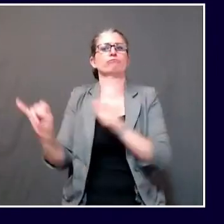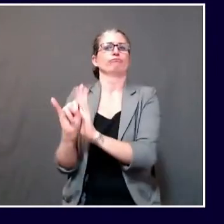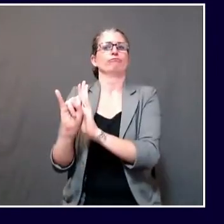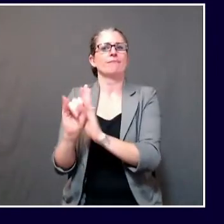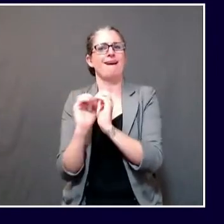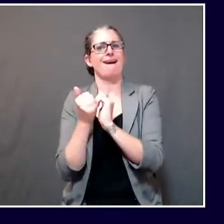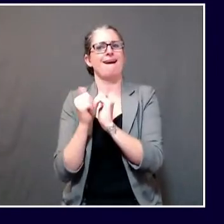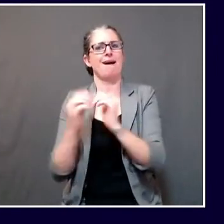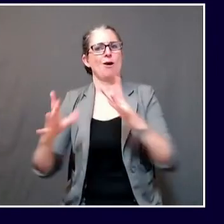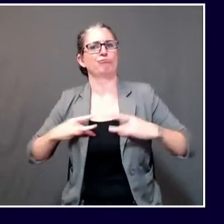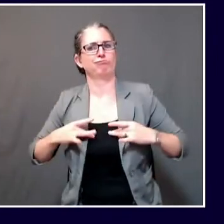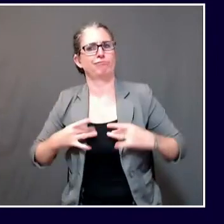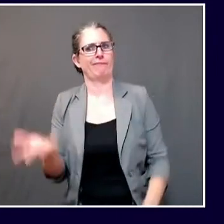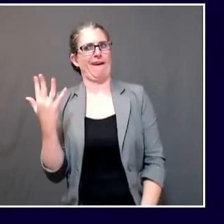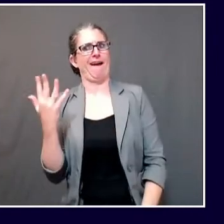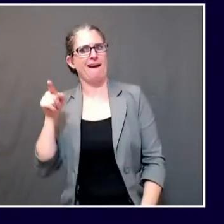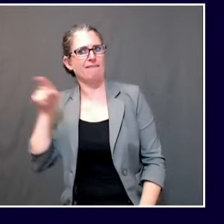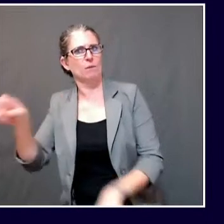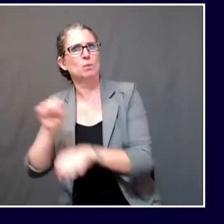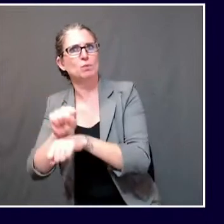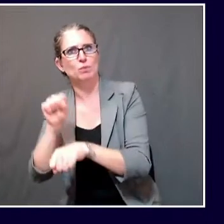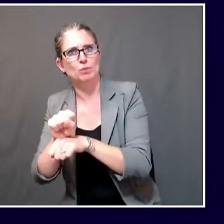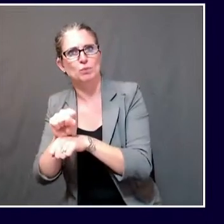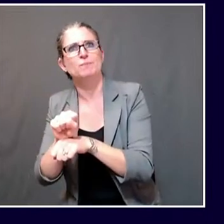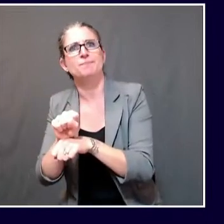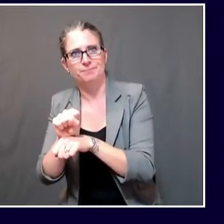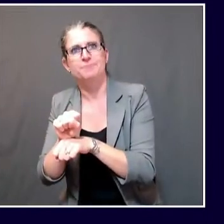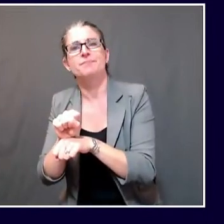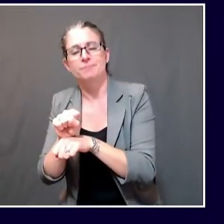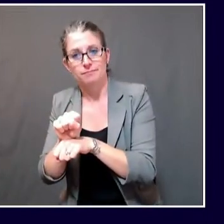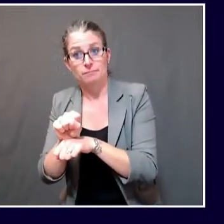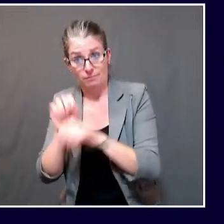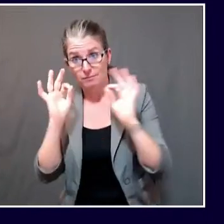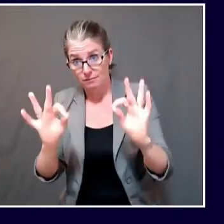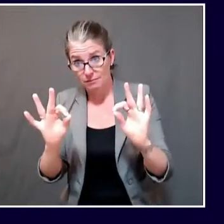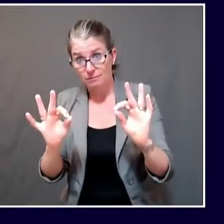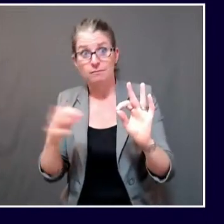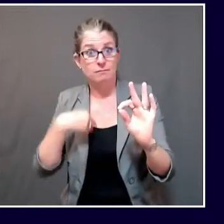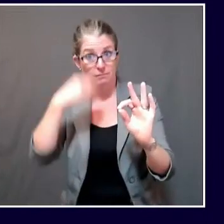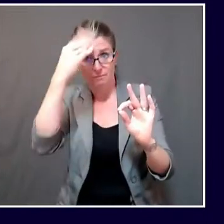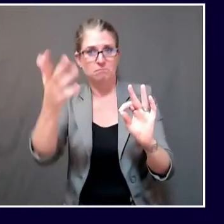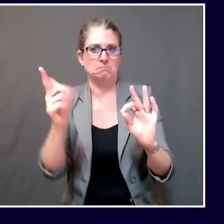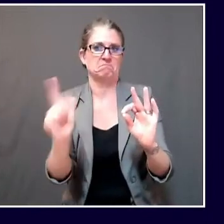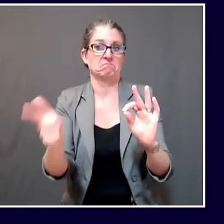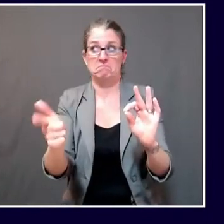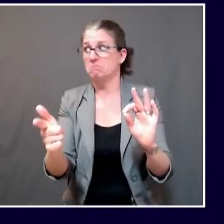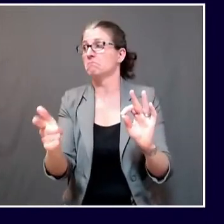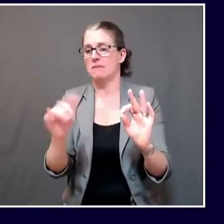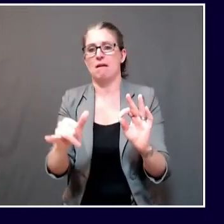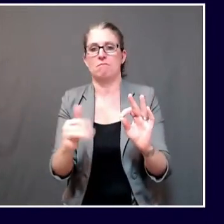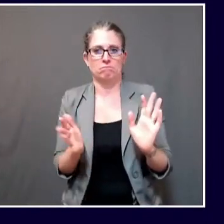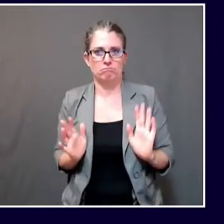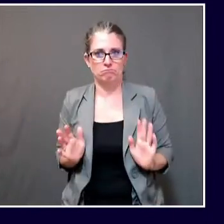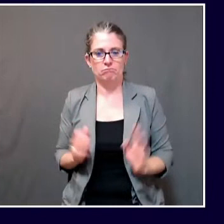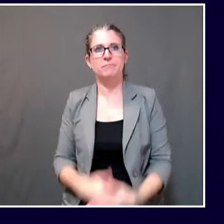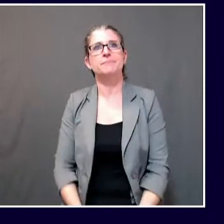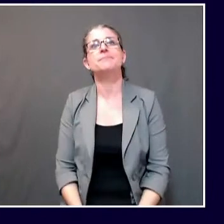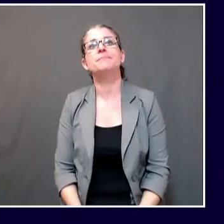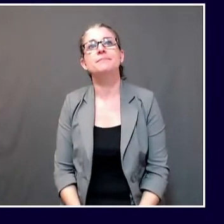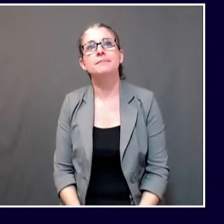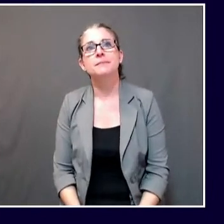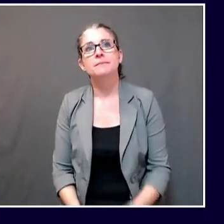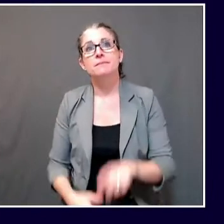everybody. Finally, some updates on some other outbreaks. At the Community Regional Charter